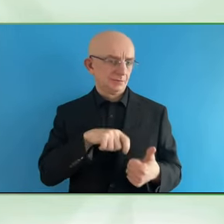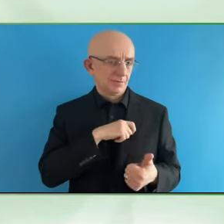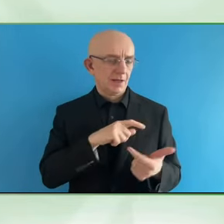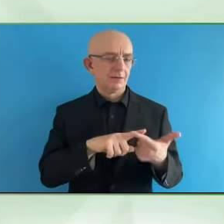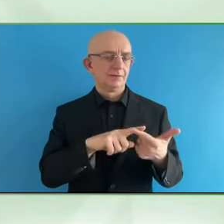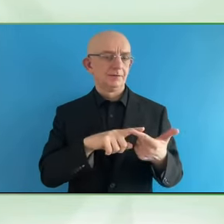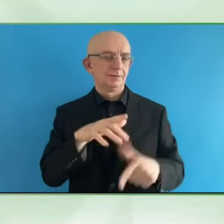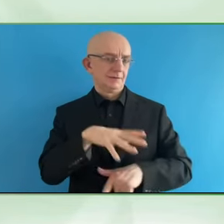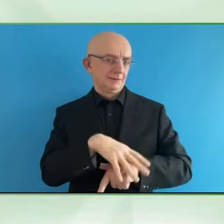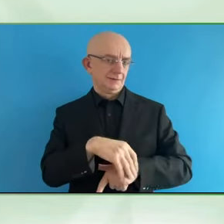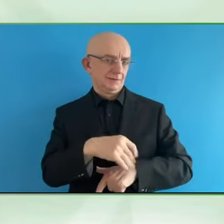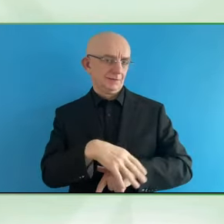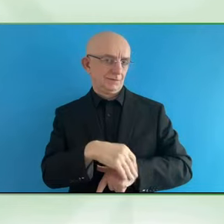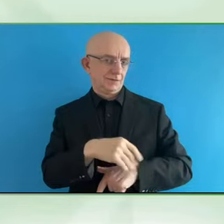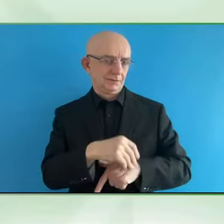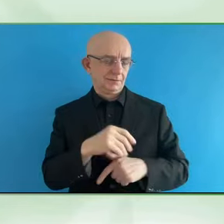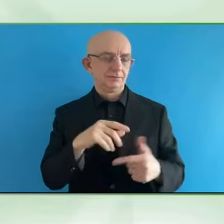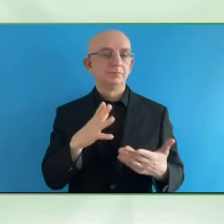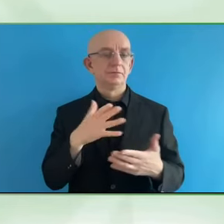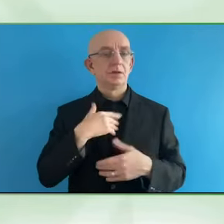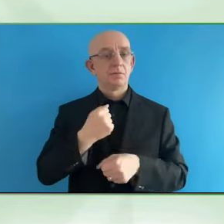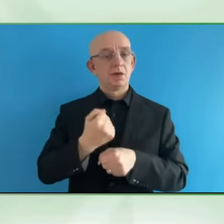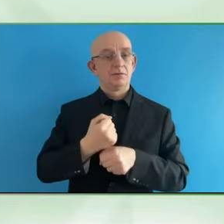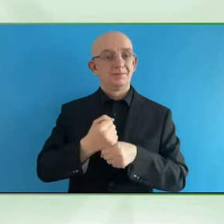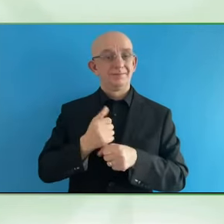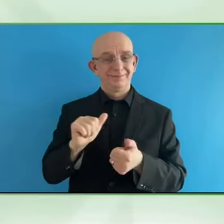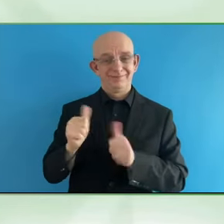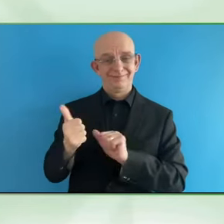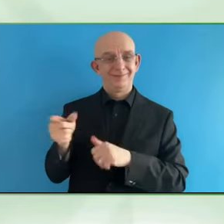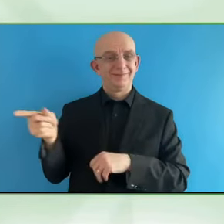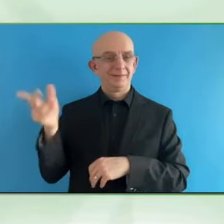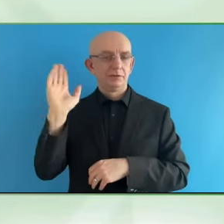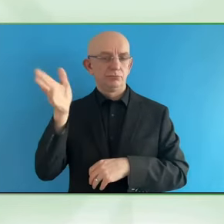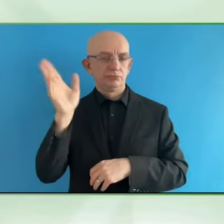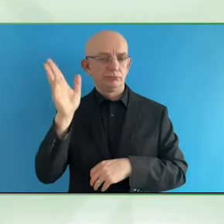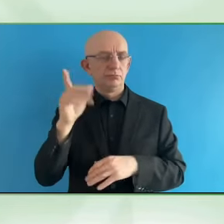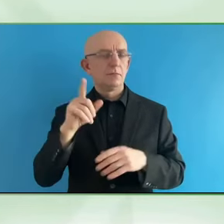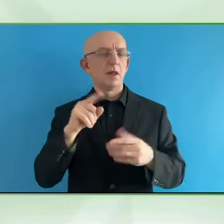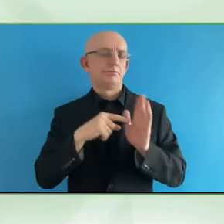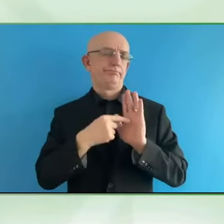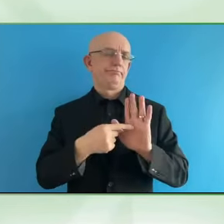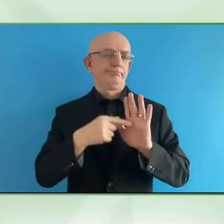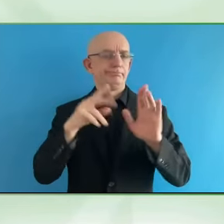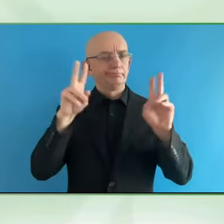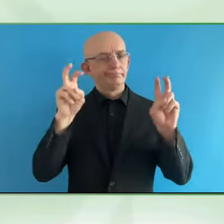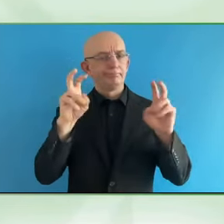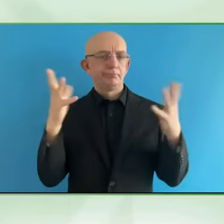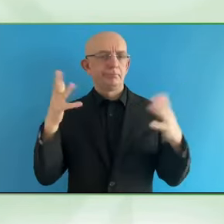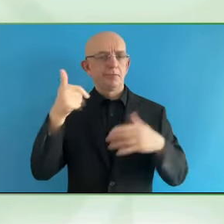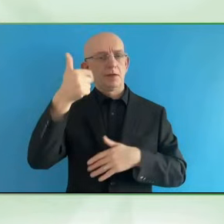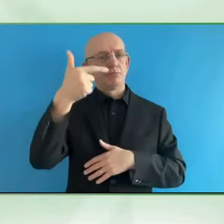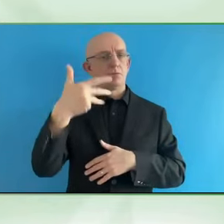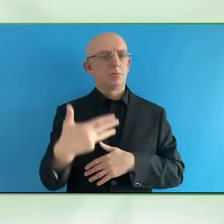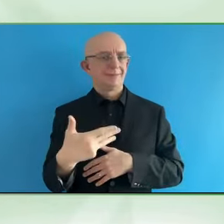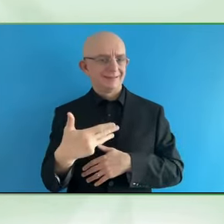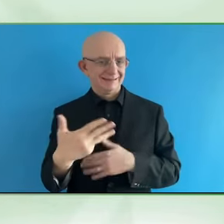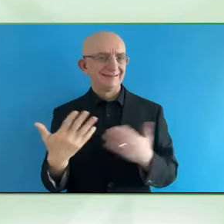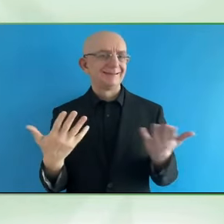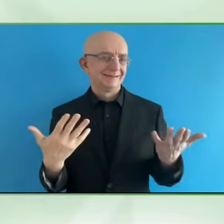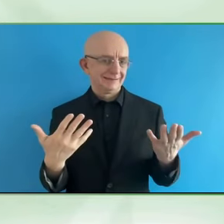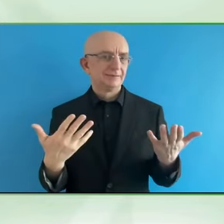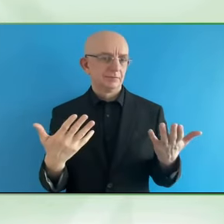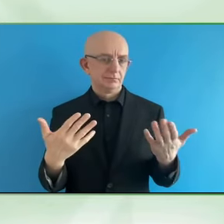will ask two questions to each of them. And following that, we will